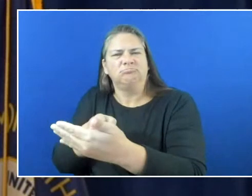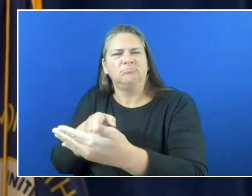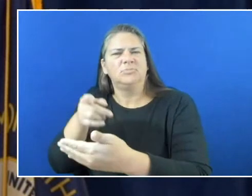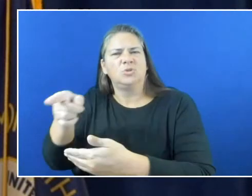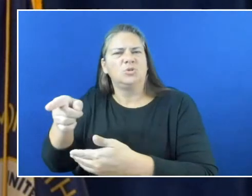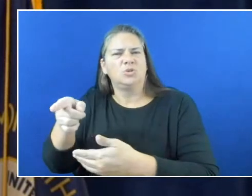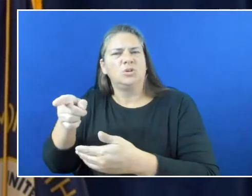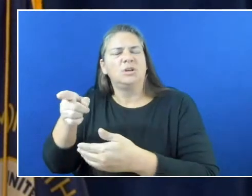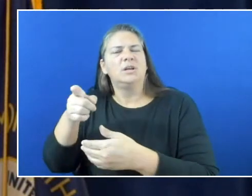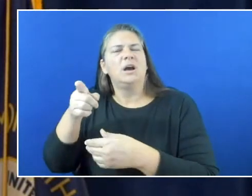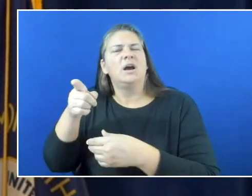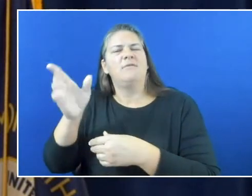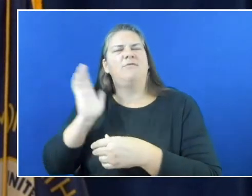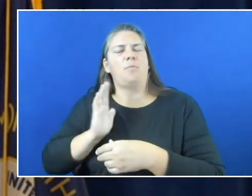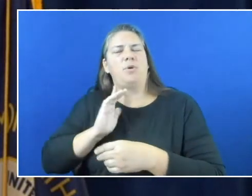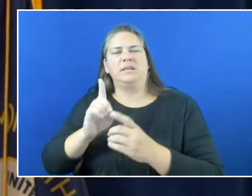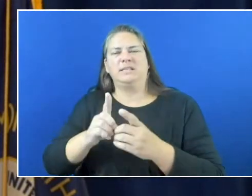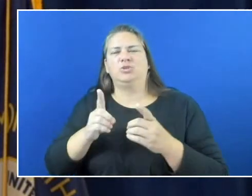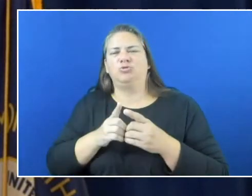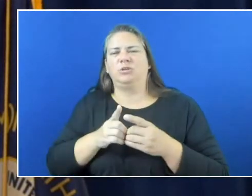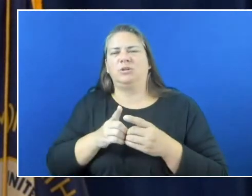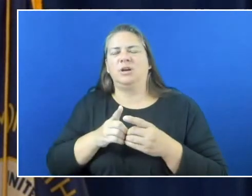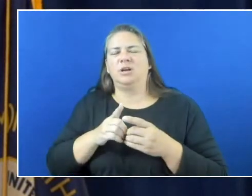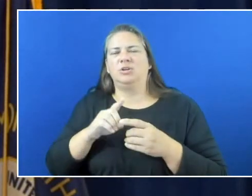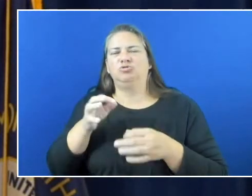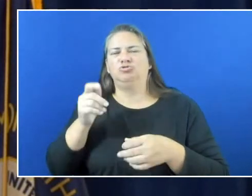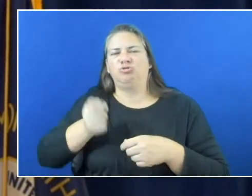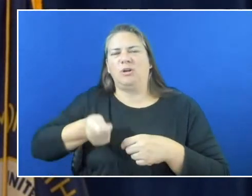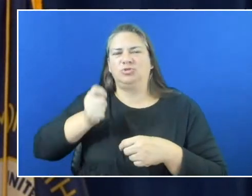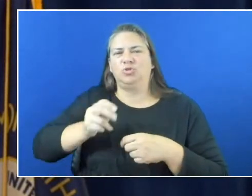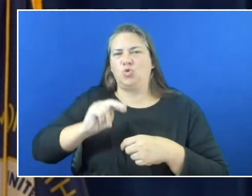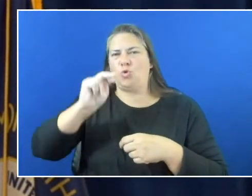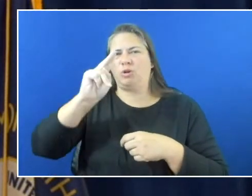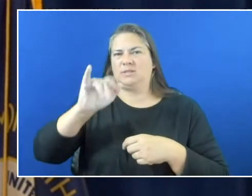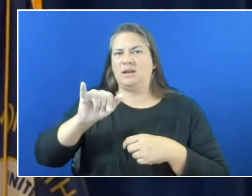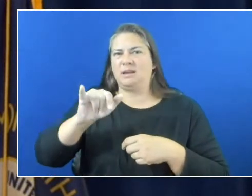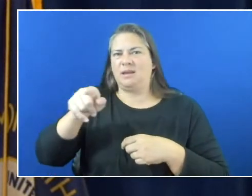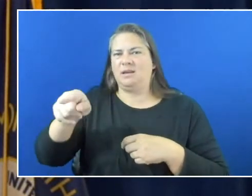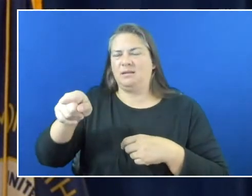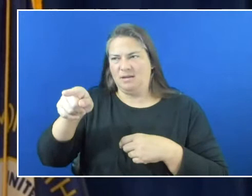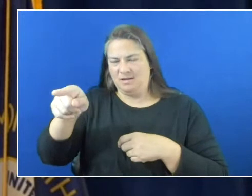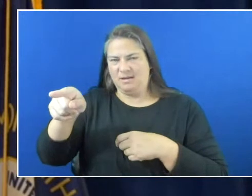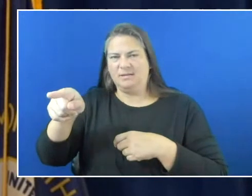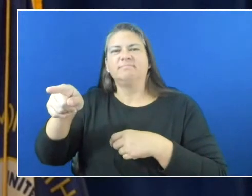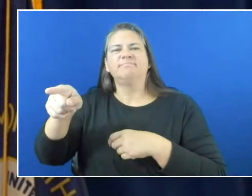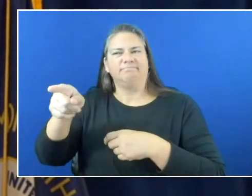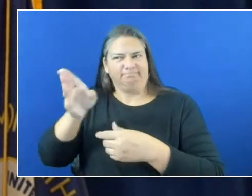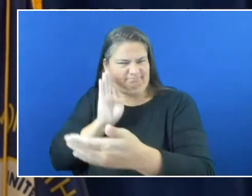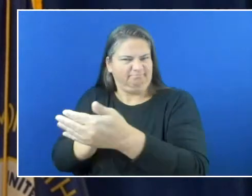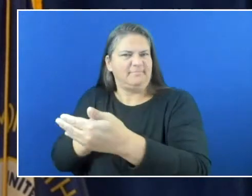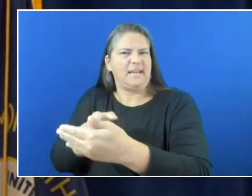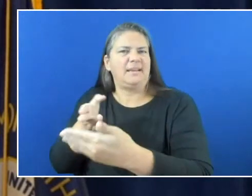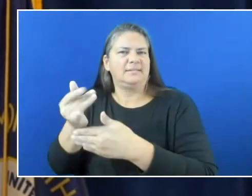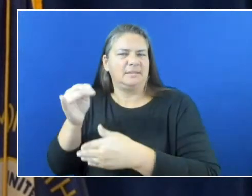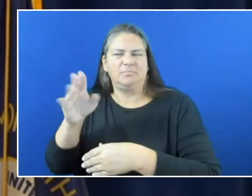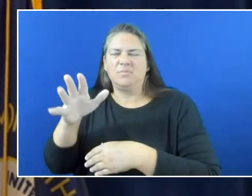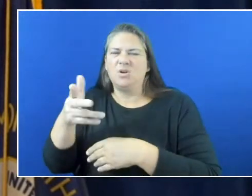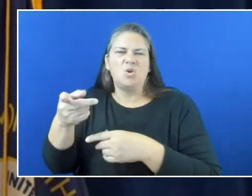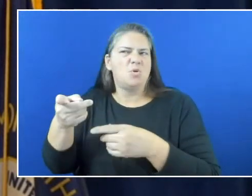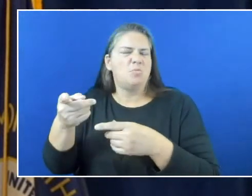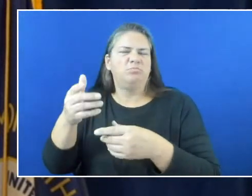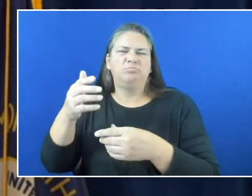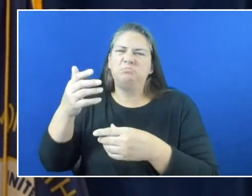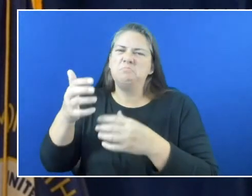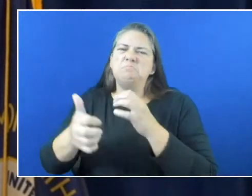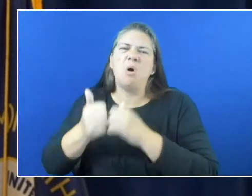judge in northern Kentucky that had harmed so many individuals out there. That was a long fight. It was a tough